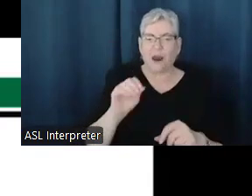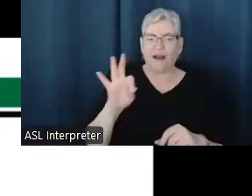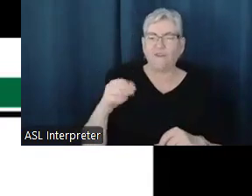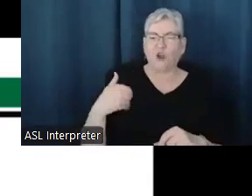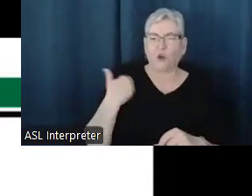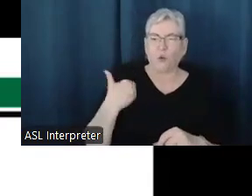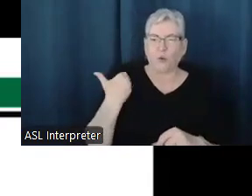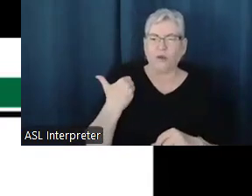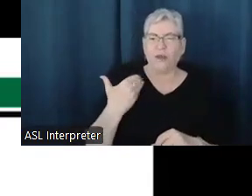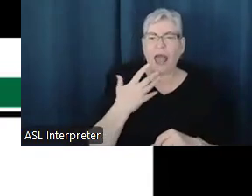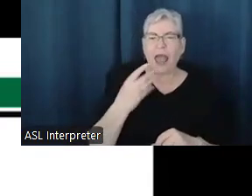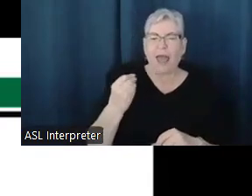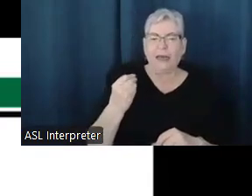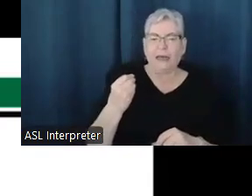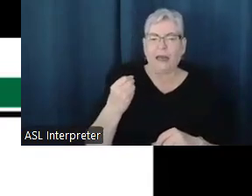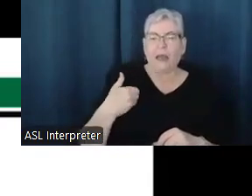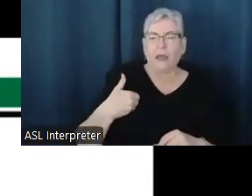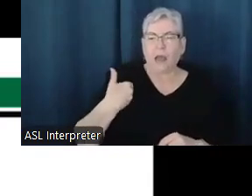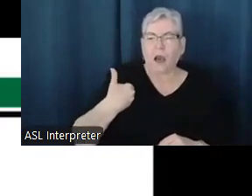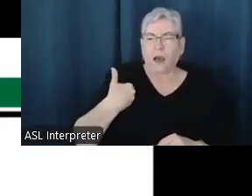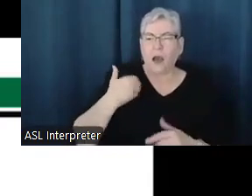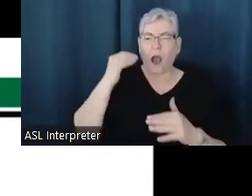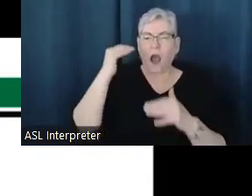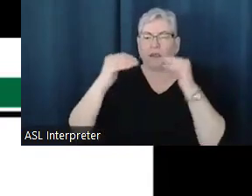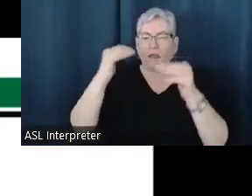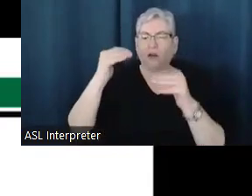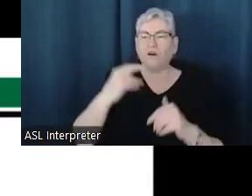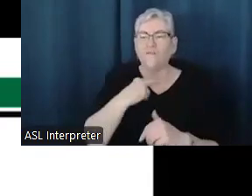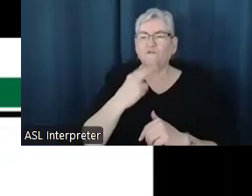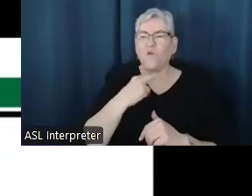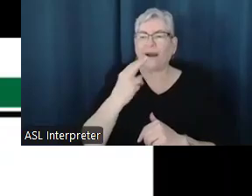adult voice at the agency level.